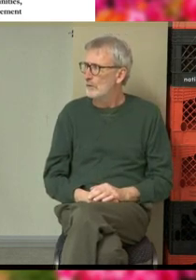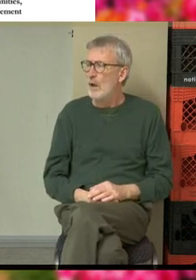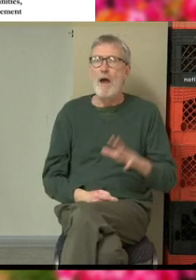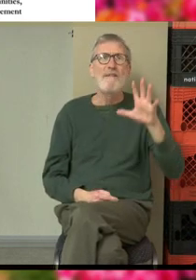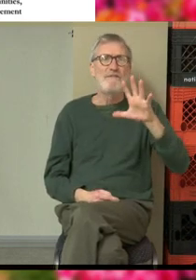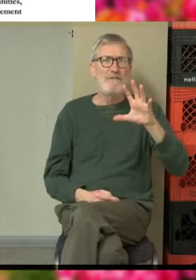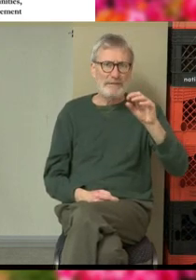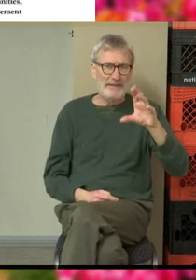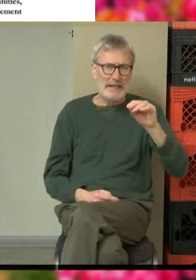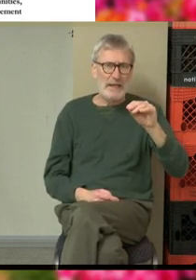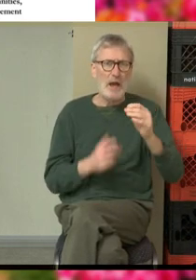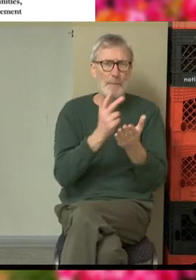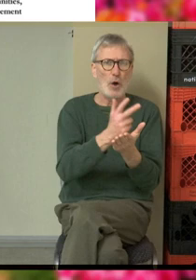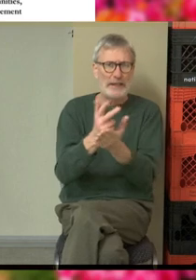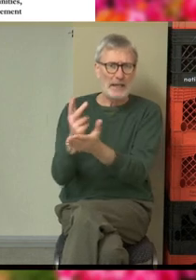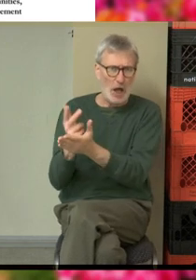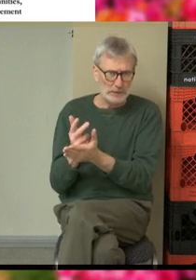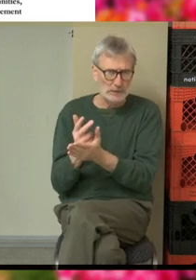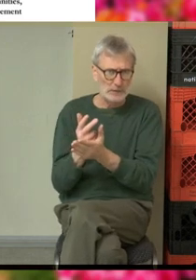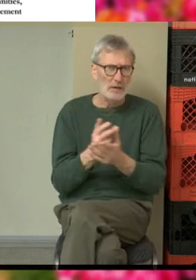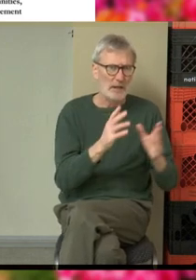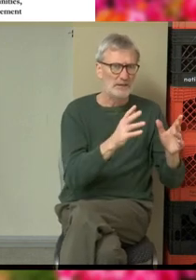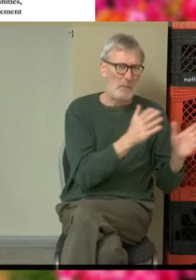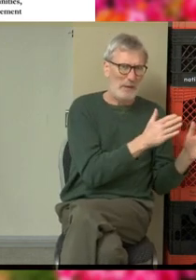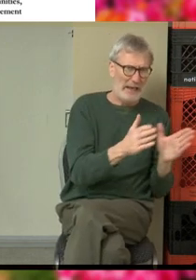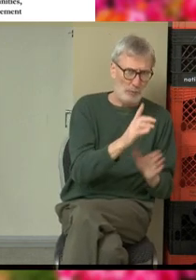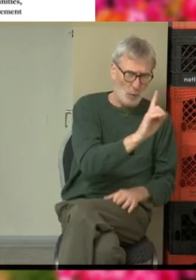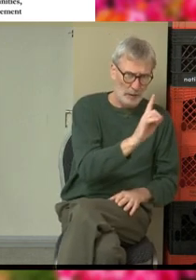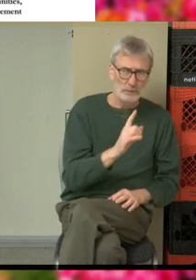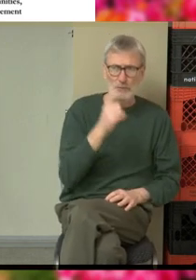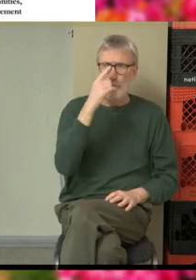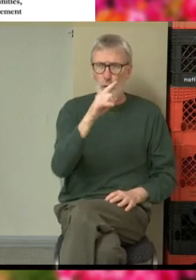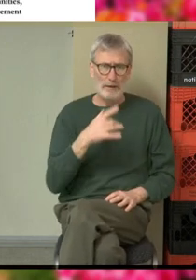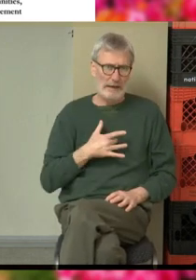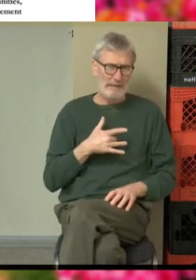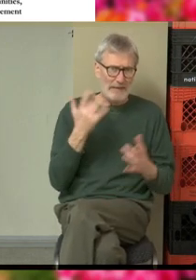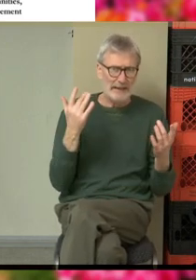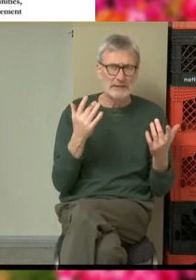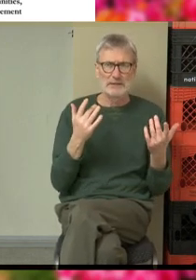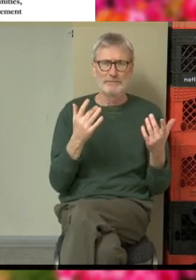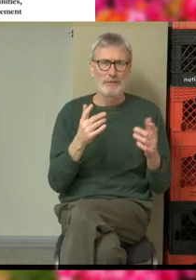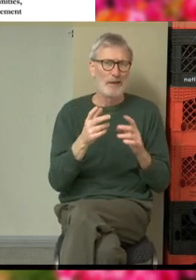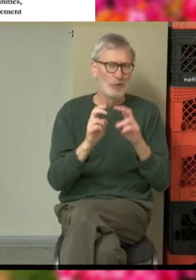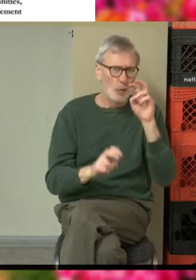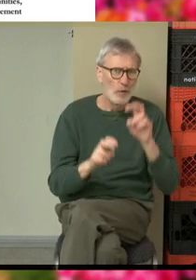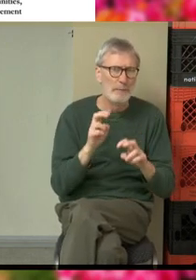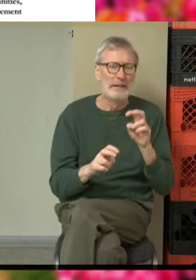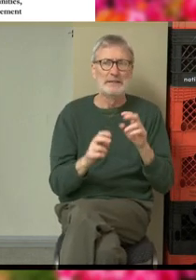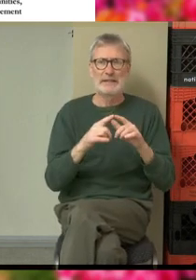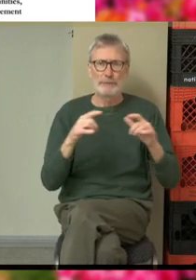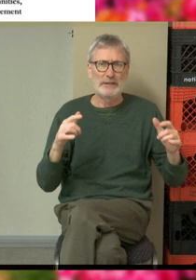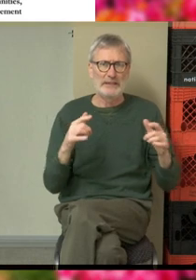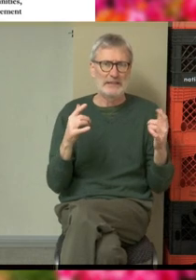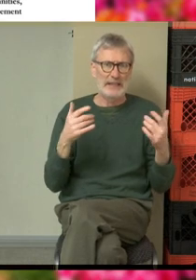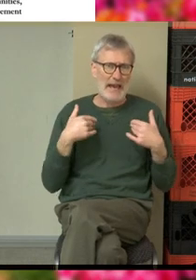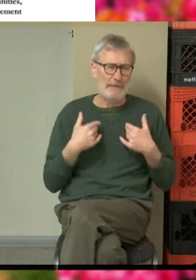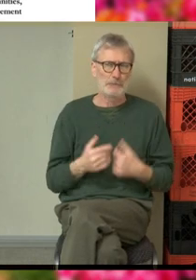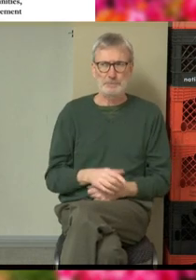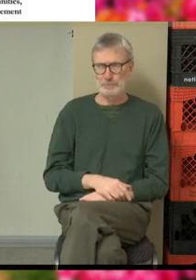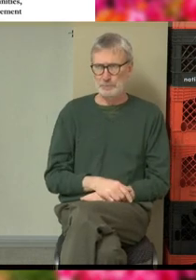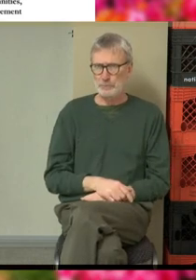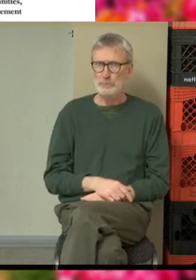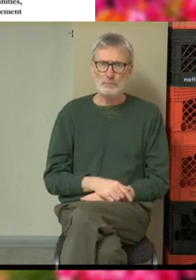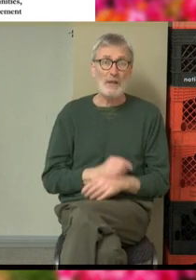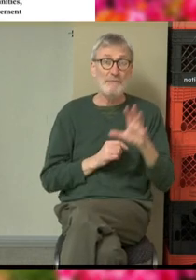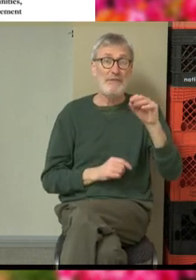Yep. 50 spaces for events and some of the tournaments that happen in the park. So